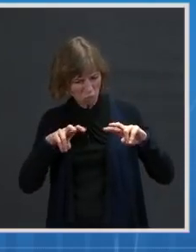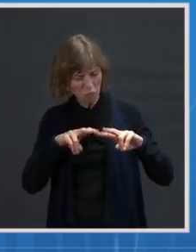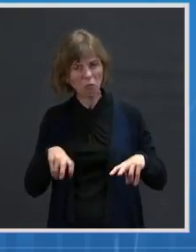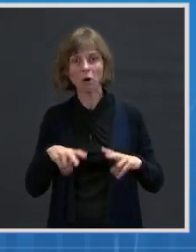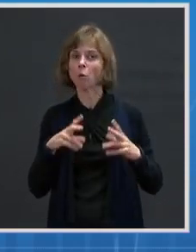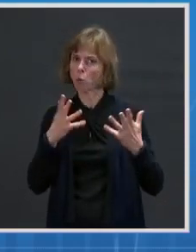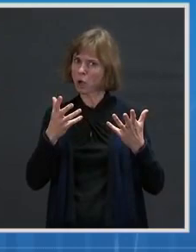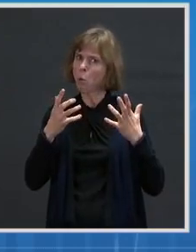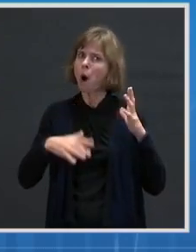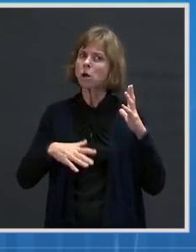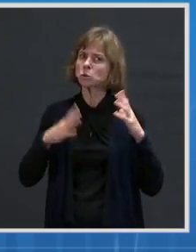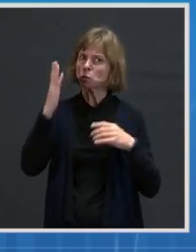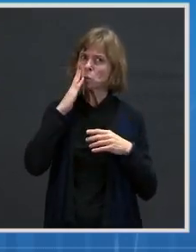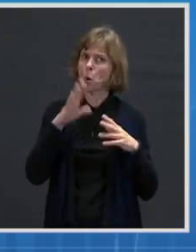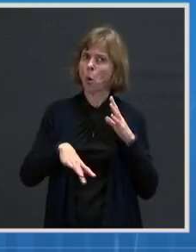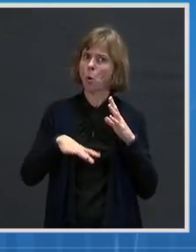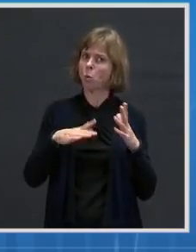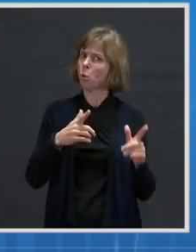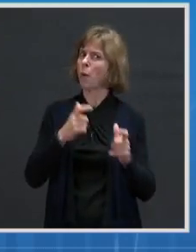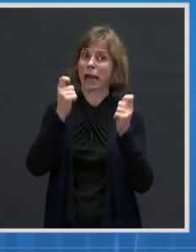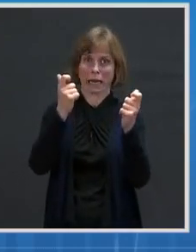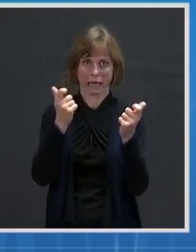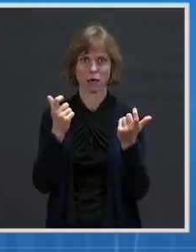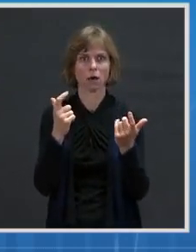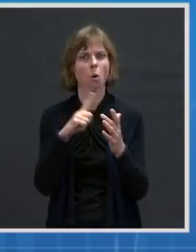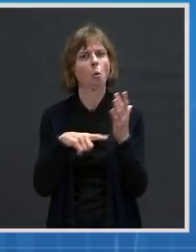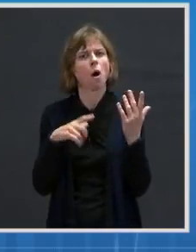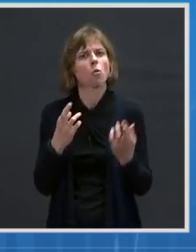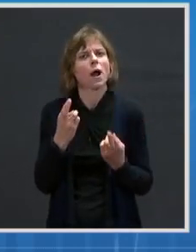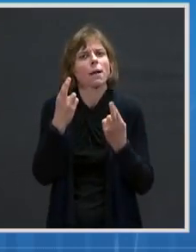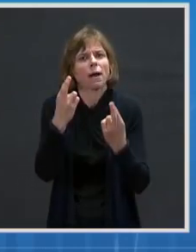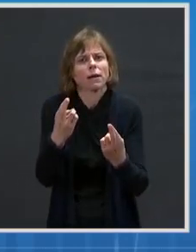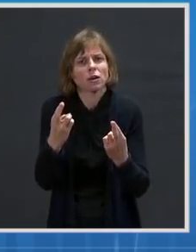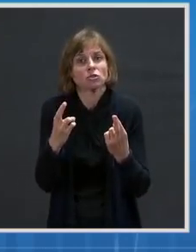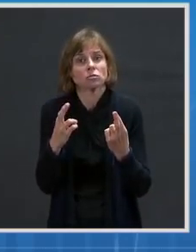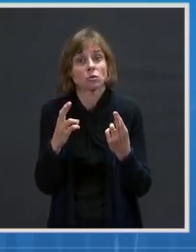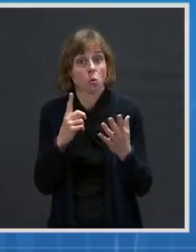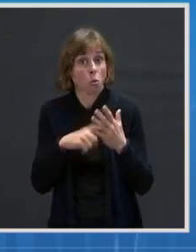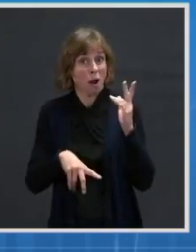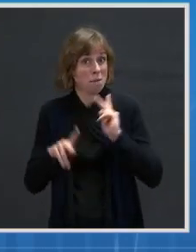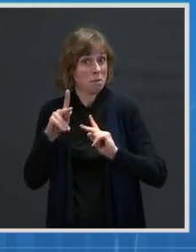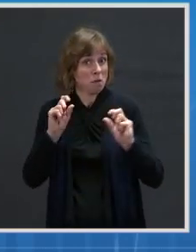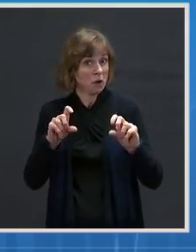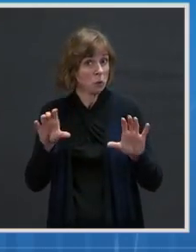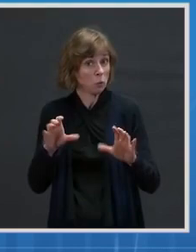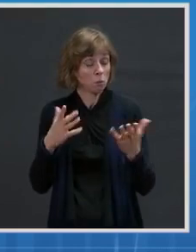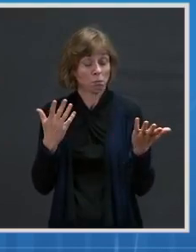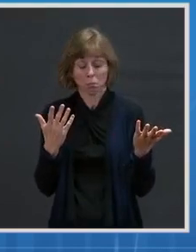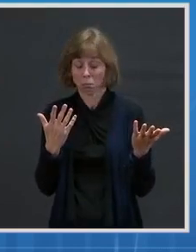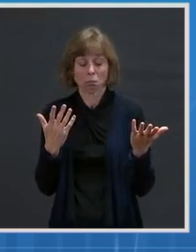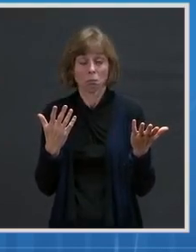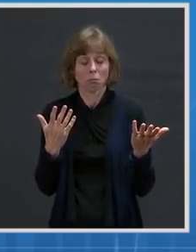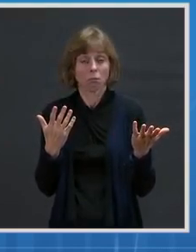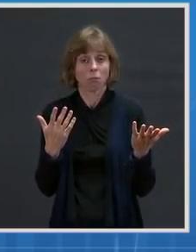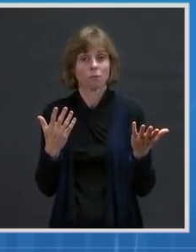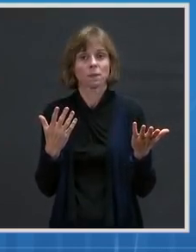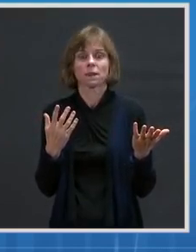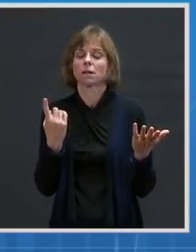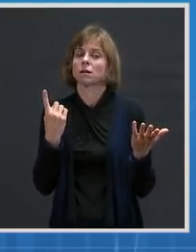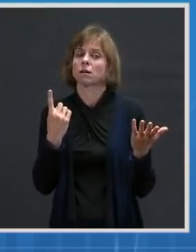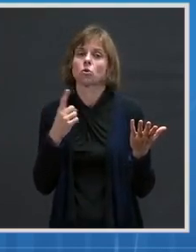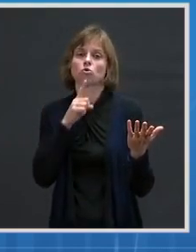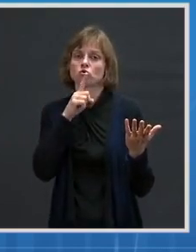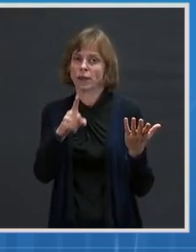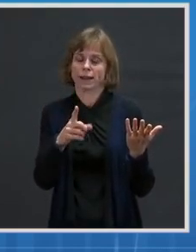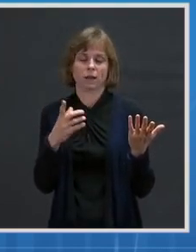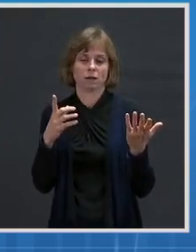very quickly what recommendations could be made about what people can do. One of the things that's universal here, that